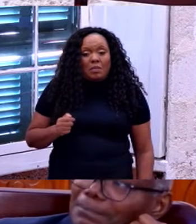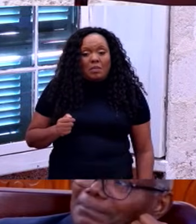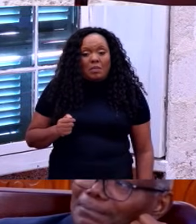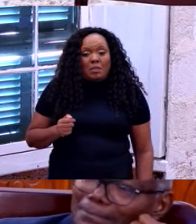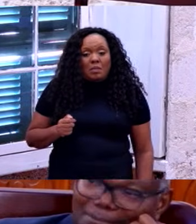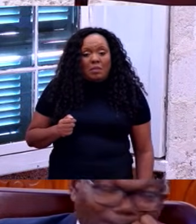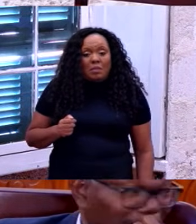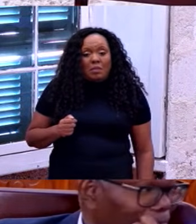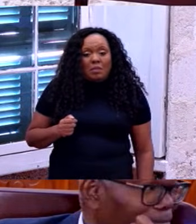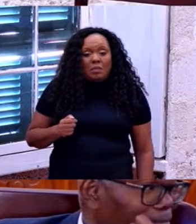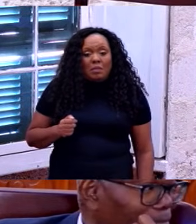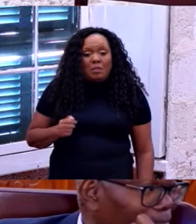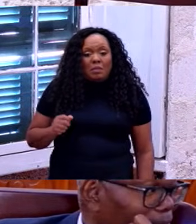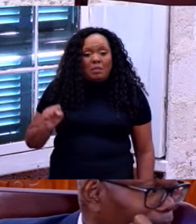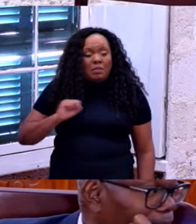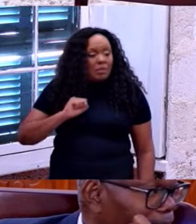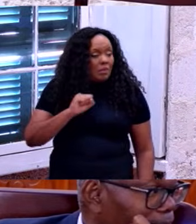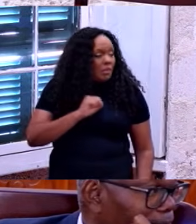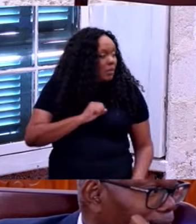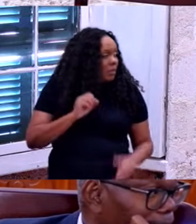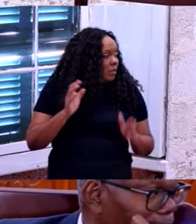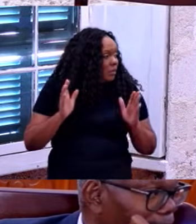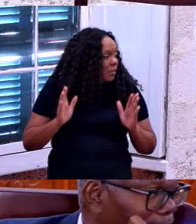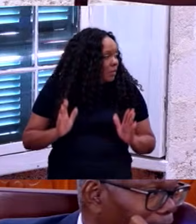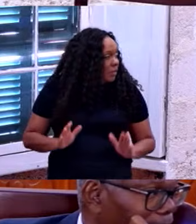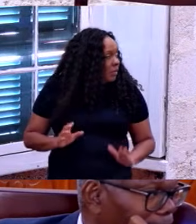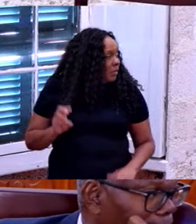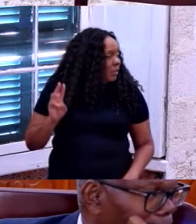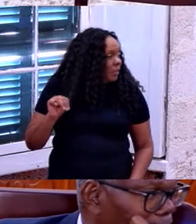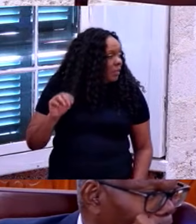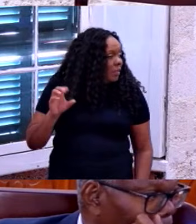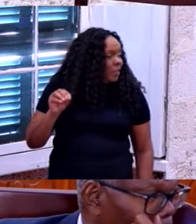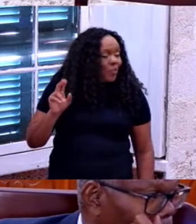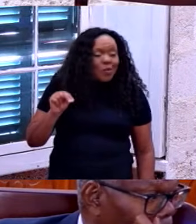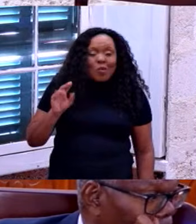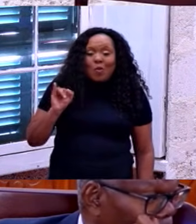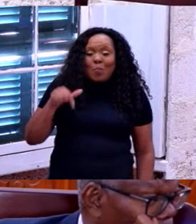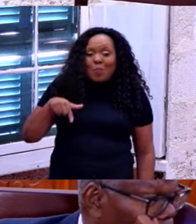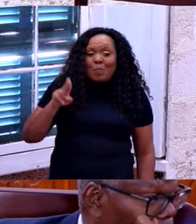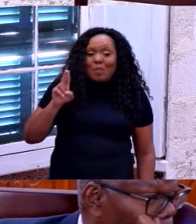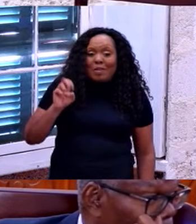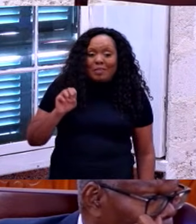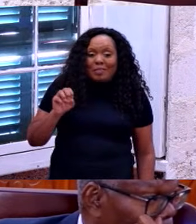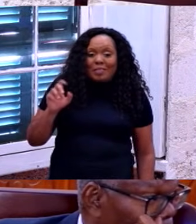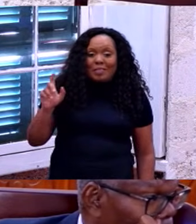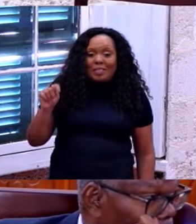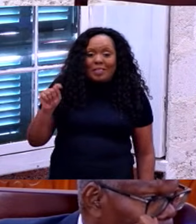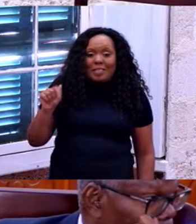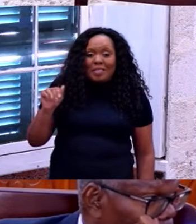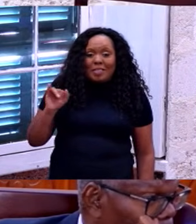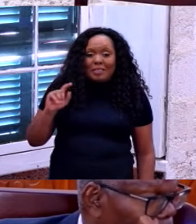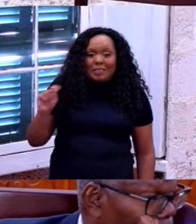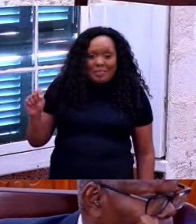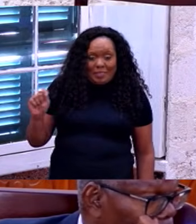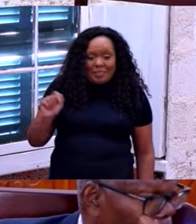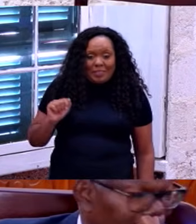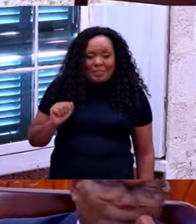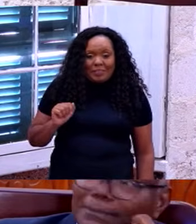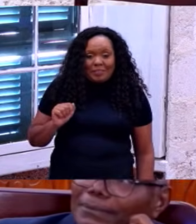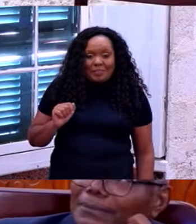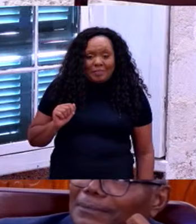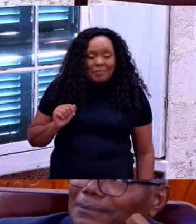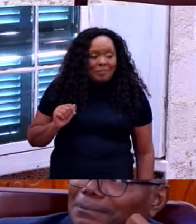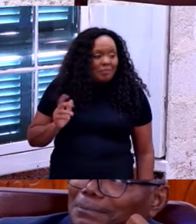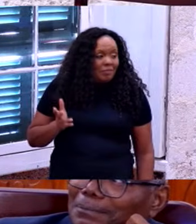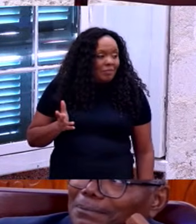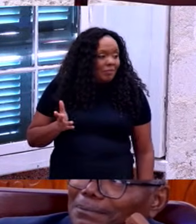the Honorable Senator, the Honorable Monique Tate, who truly, had she left us,